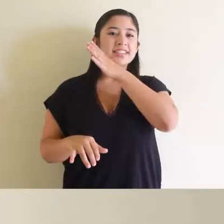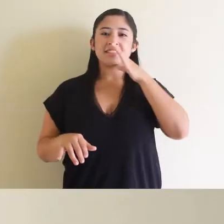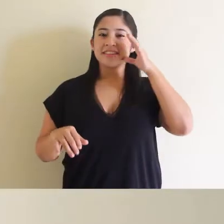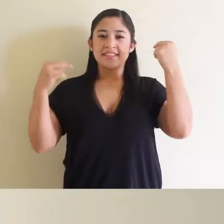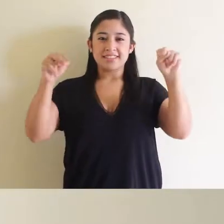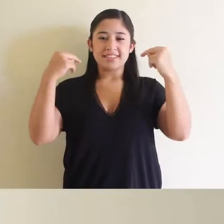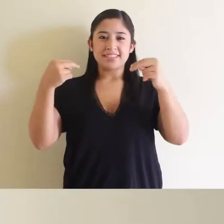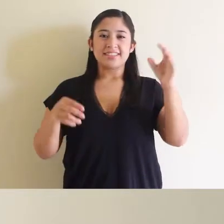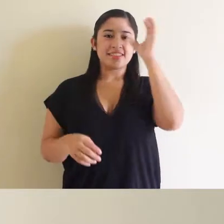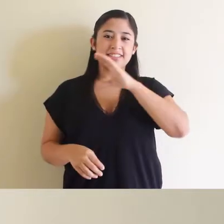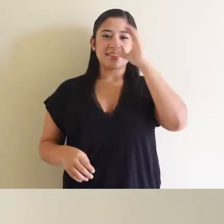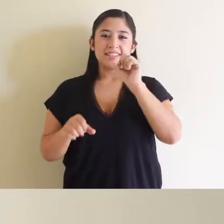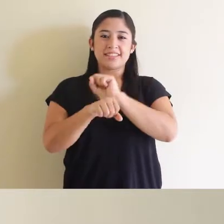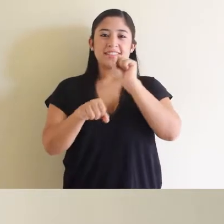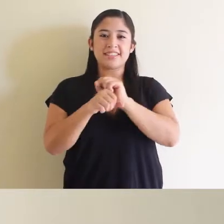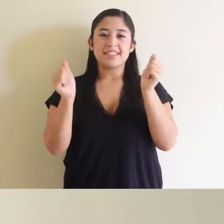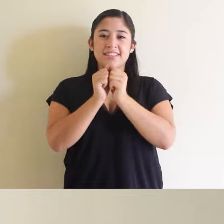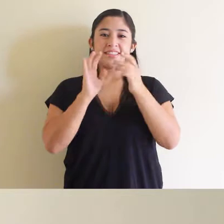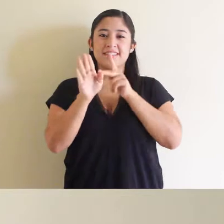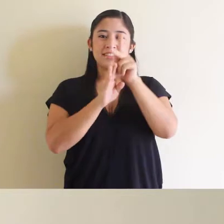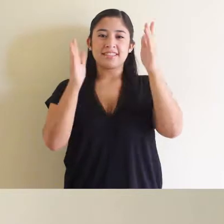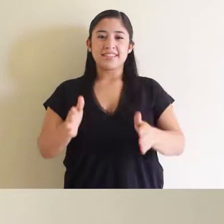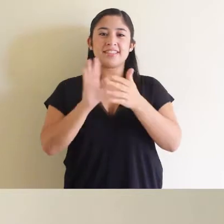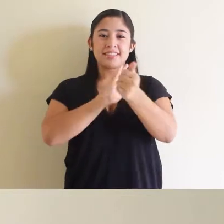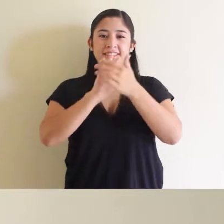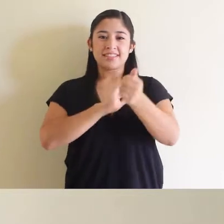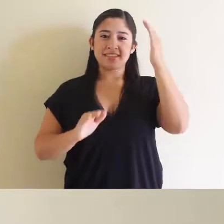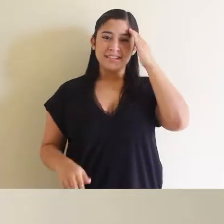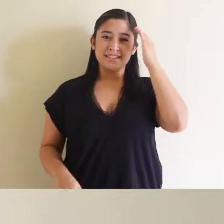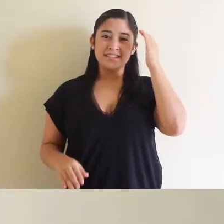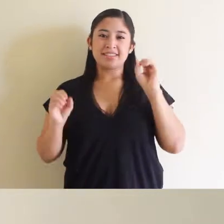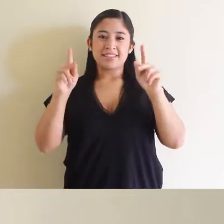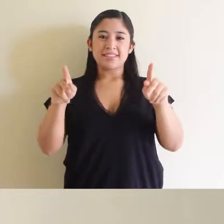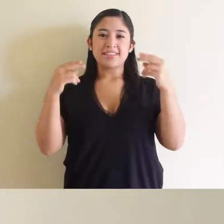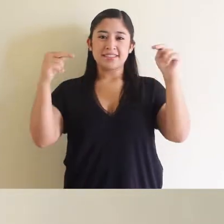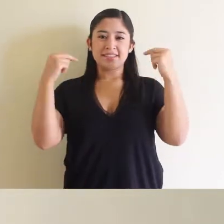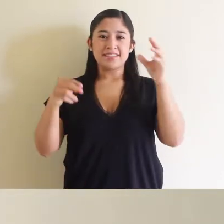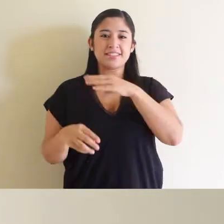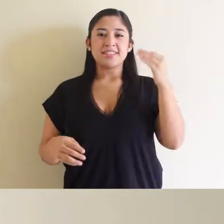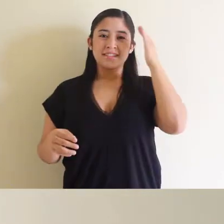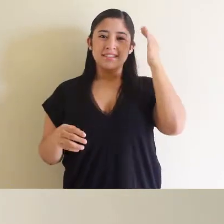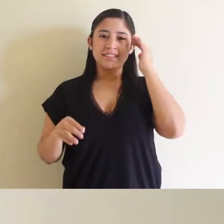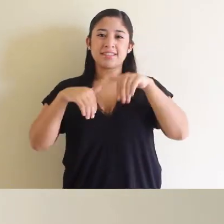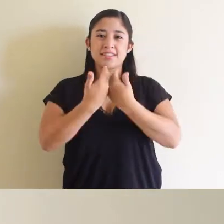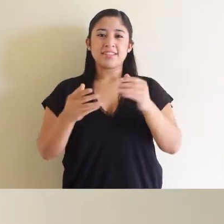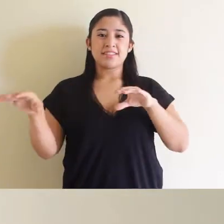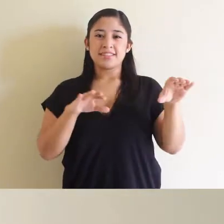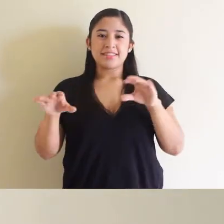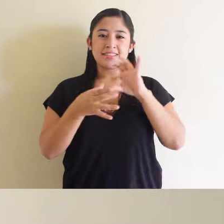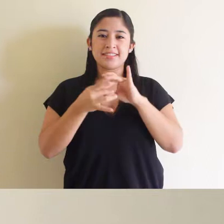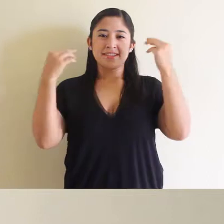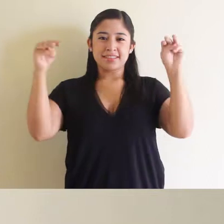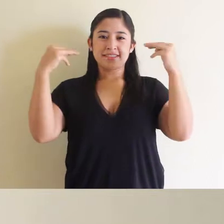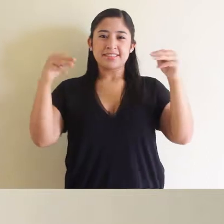Agribusiness Engineering aims to train professionals able to identify business opportunities and predict the behavior of the domestic and